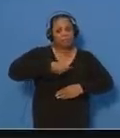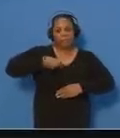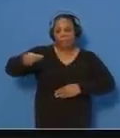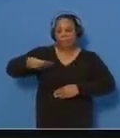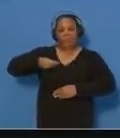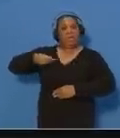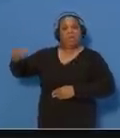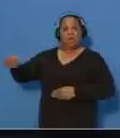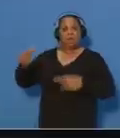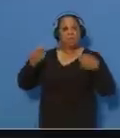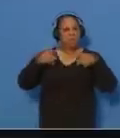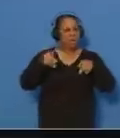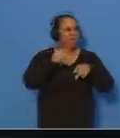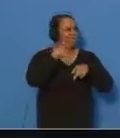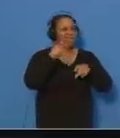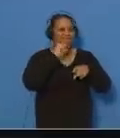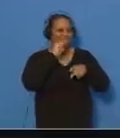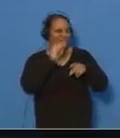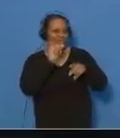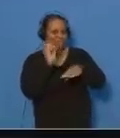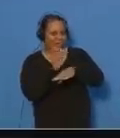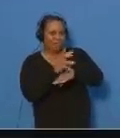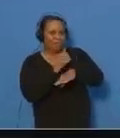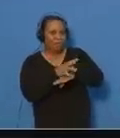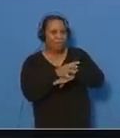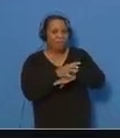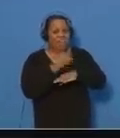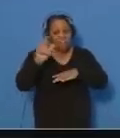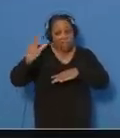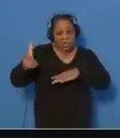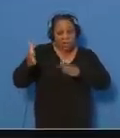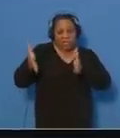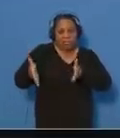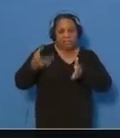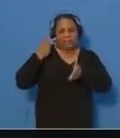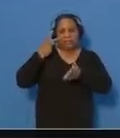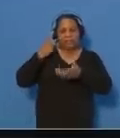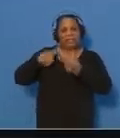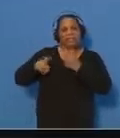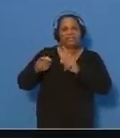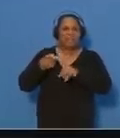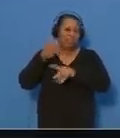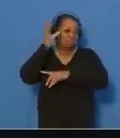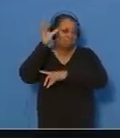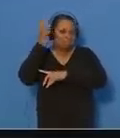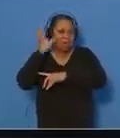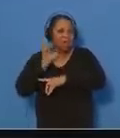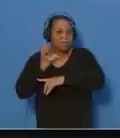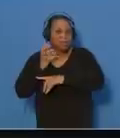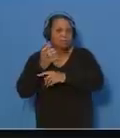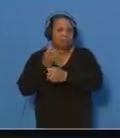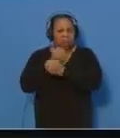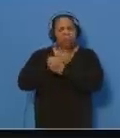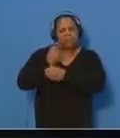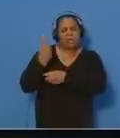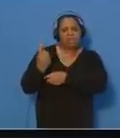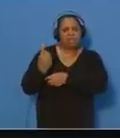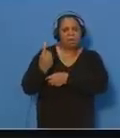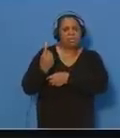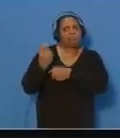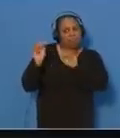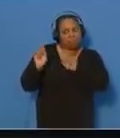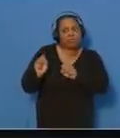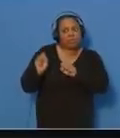And while you may not be impacted, the next person you see, a friend, a cousin, or a loved one, could be